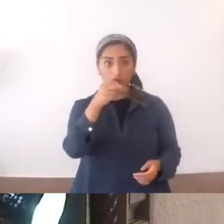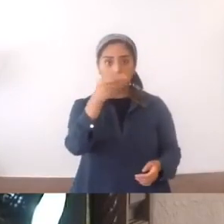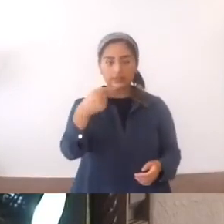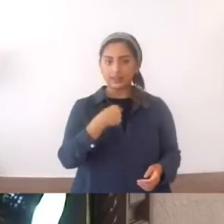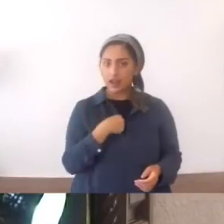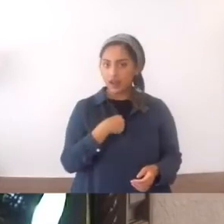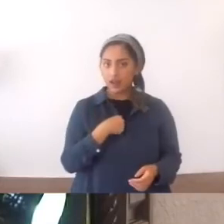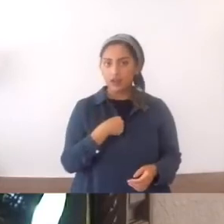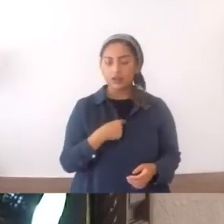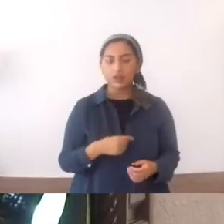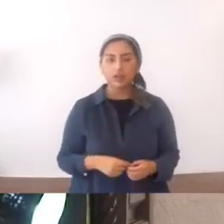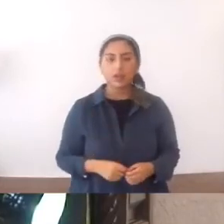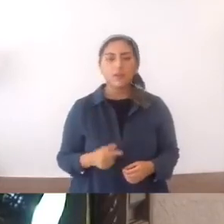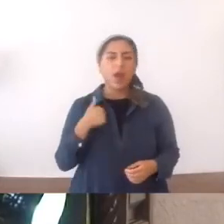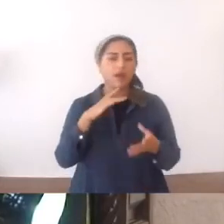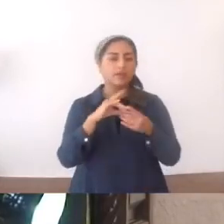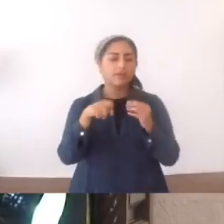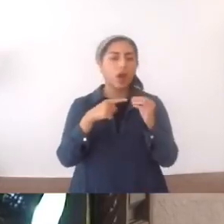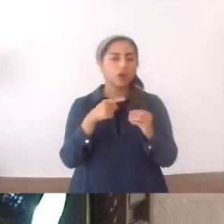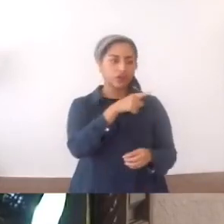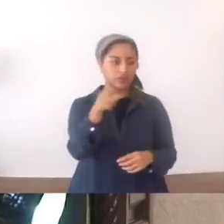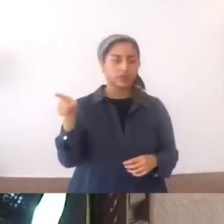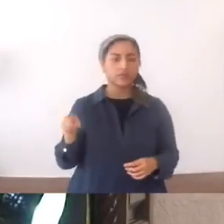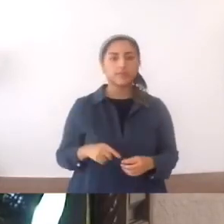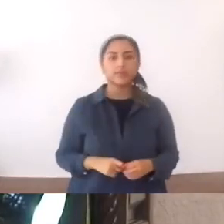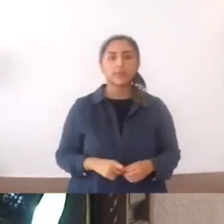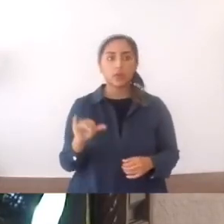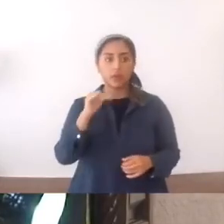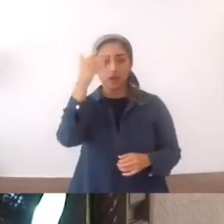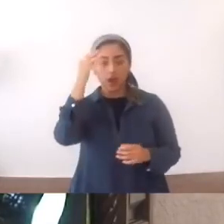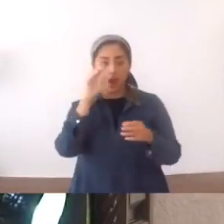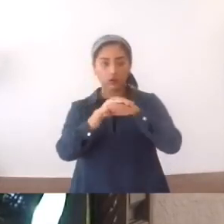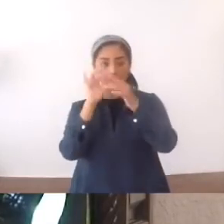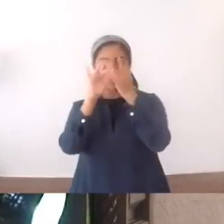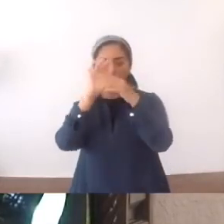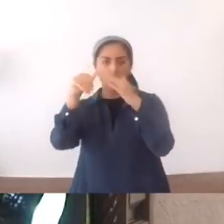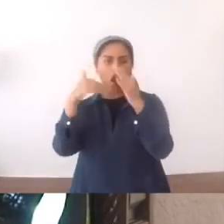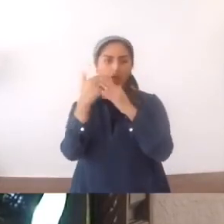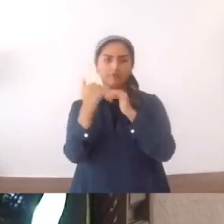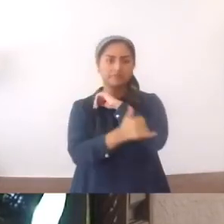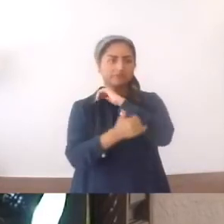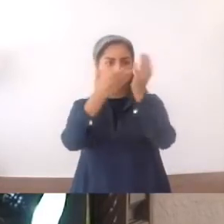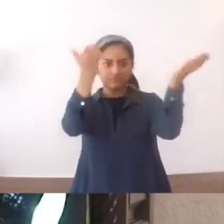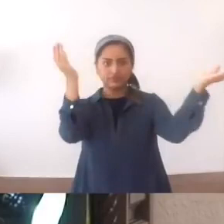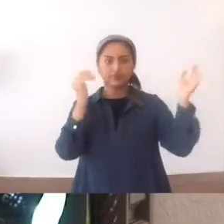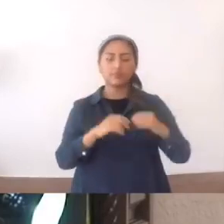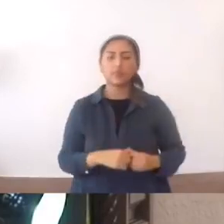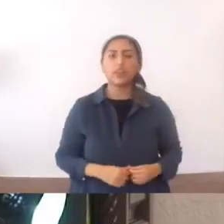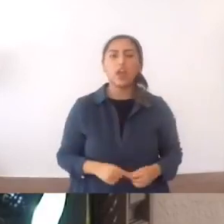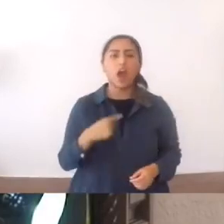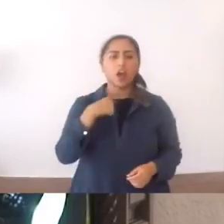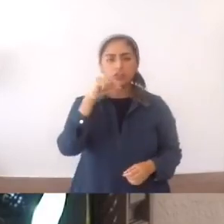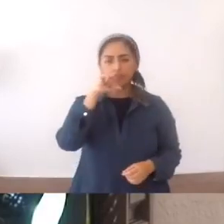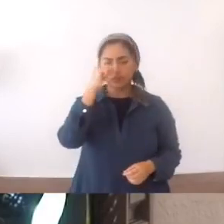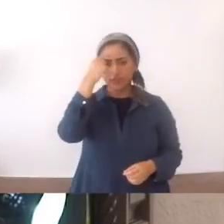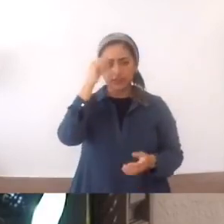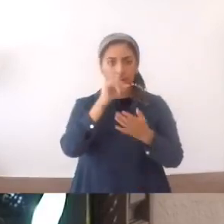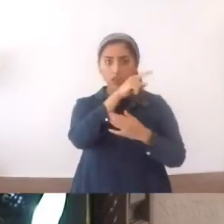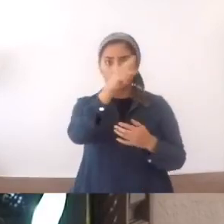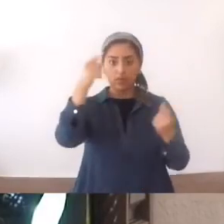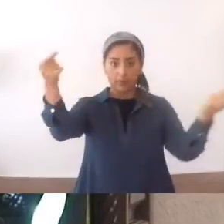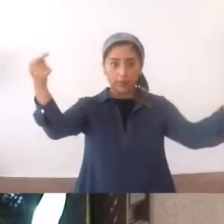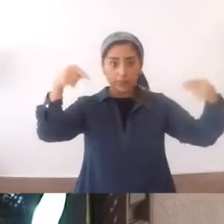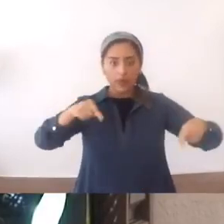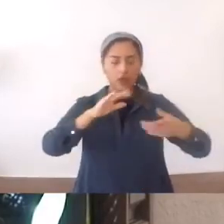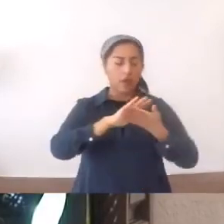believe a ti y a mí, that you or me, pero voy a hablar de ustedes, but I want to talk allá about también you. en todos los países, And also there in all countries, te